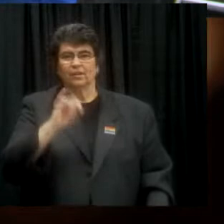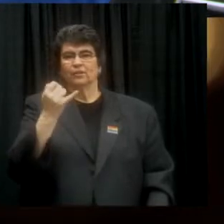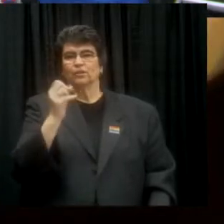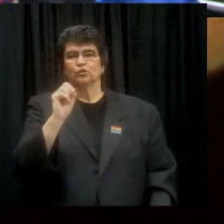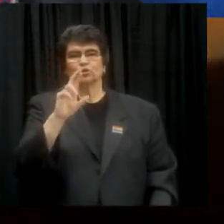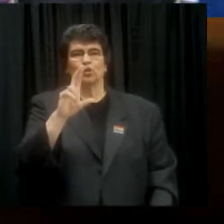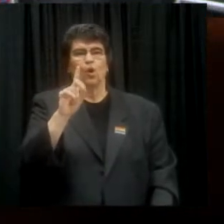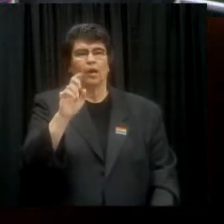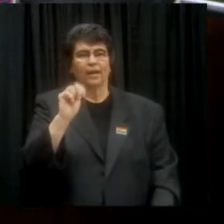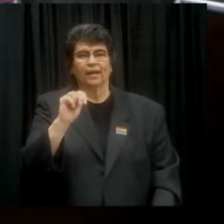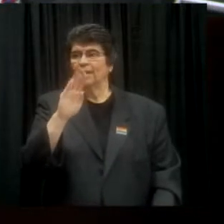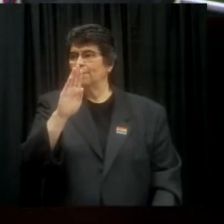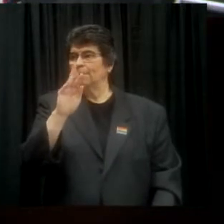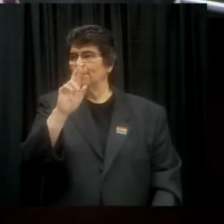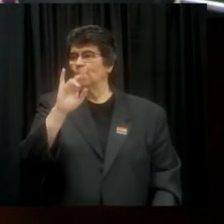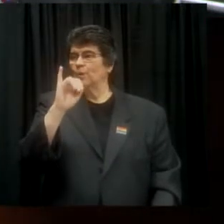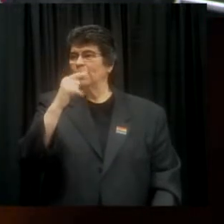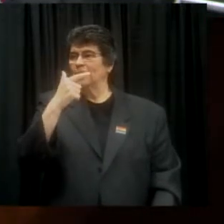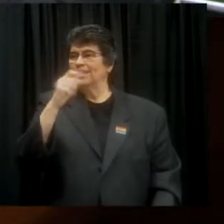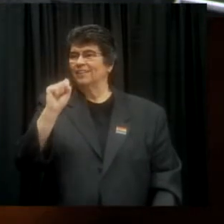Jordan Briggs.